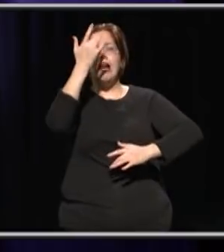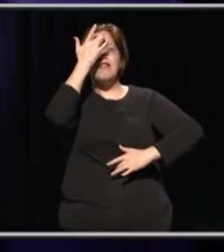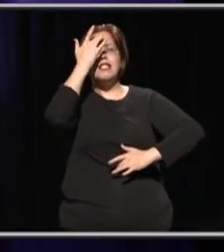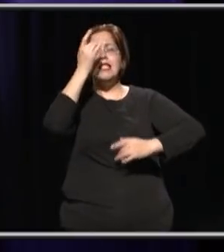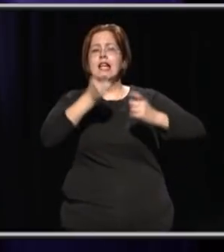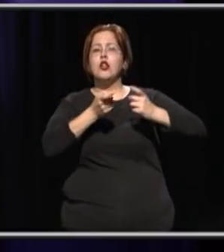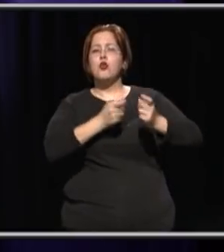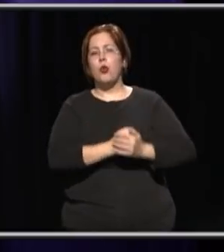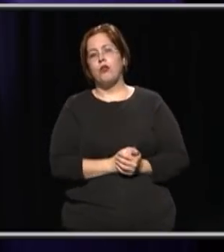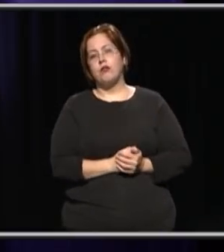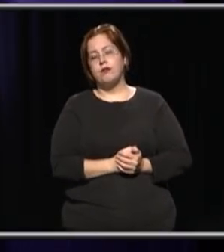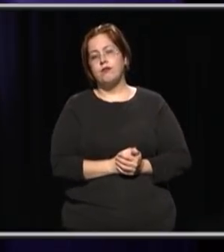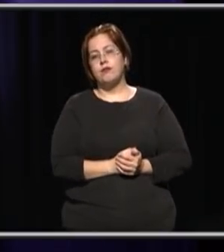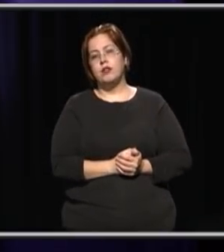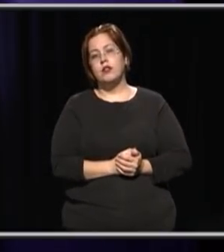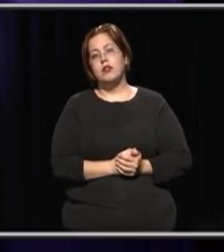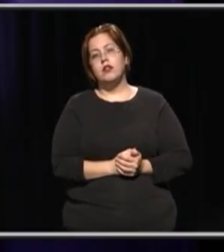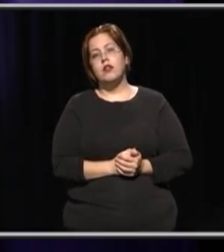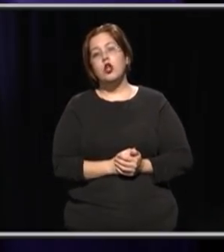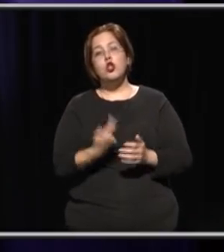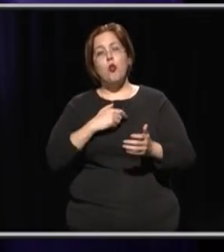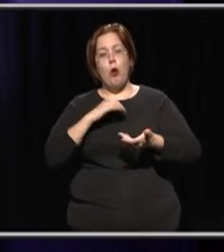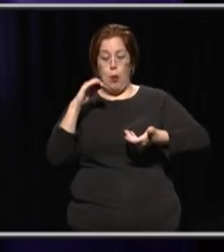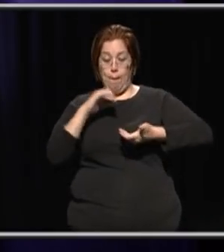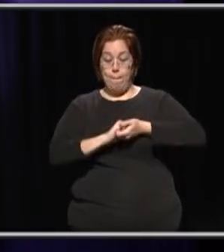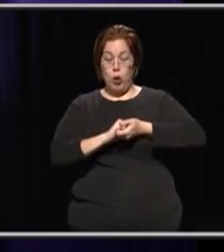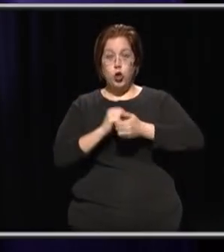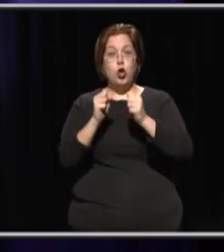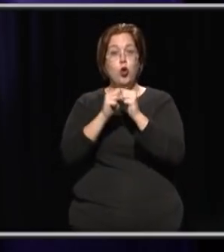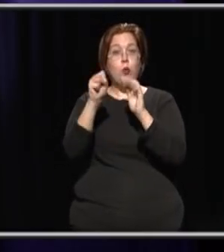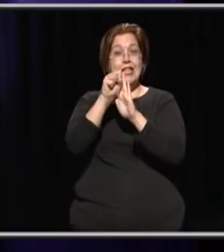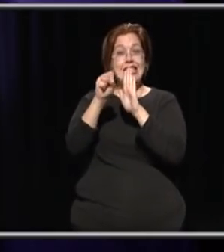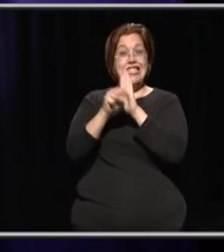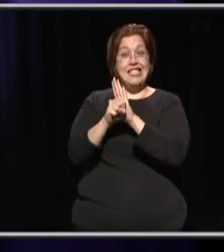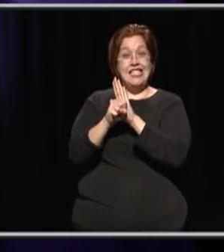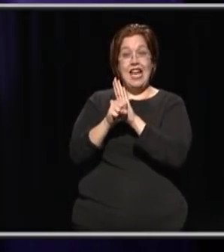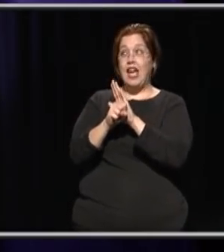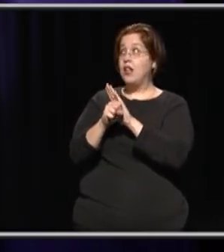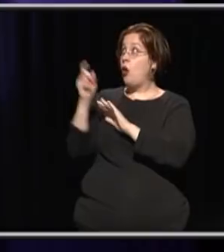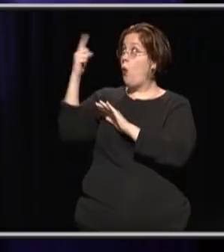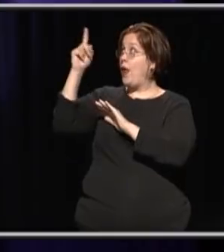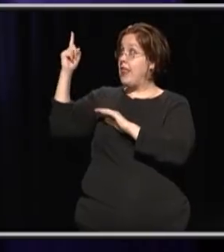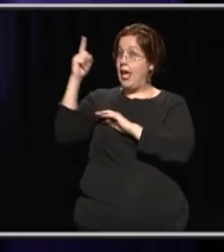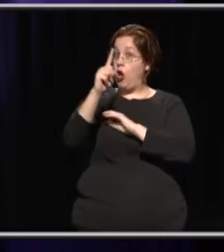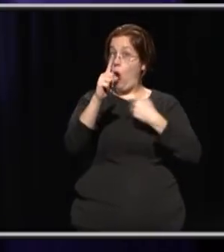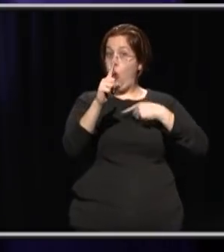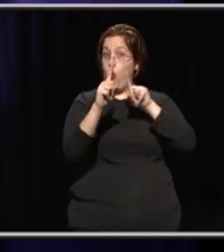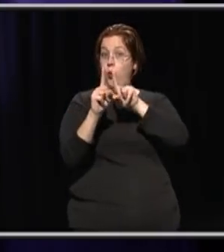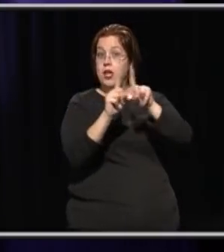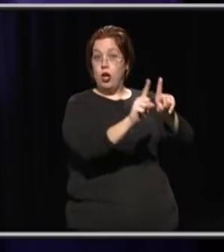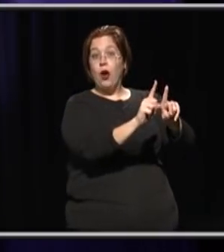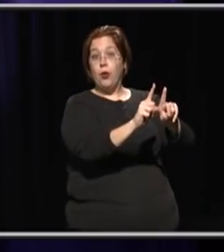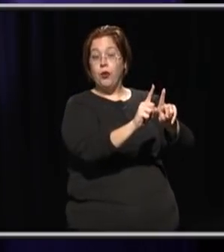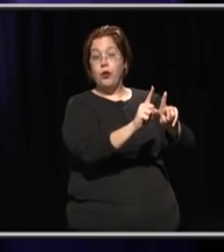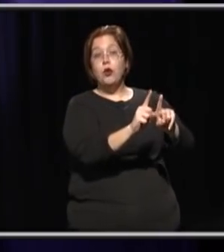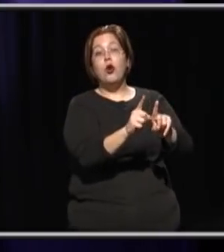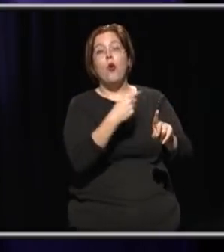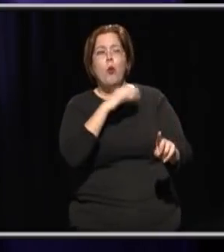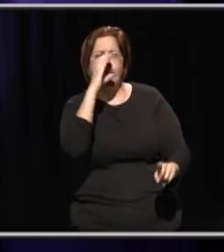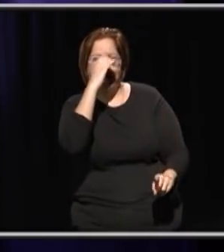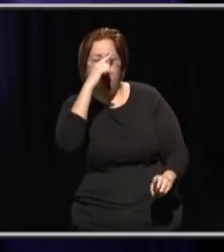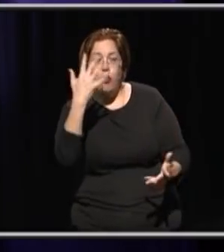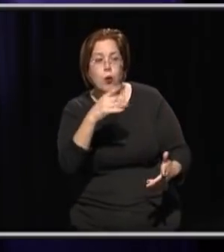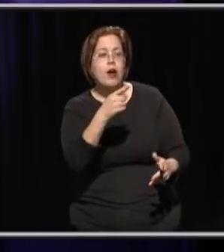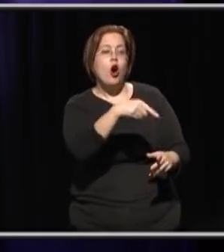control practices. So while we partner with the state, when they go out, we go out. What we look for is, are